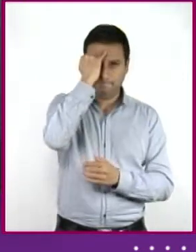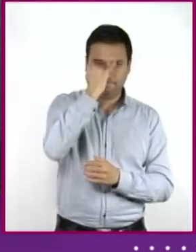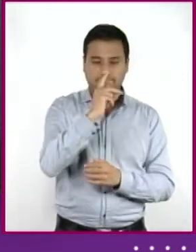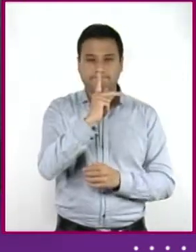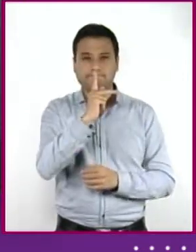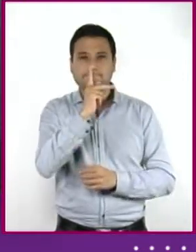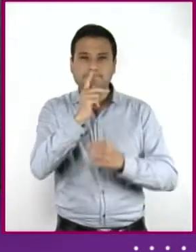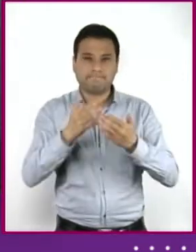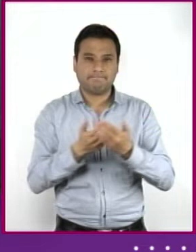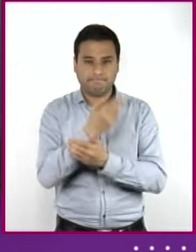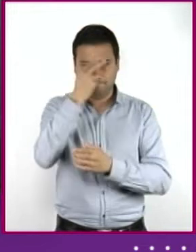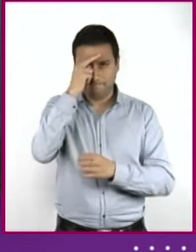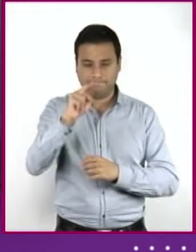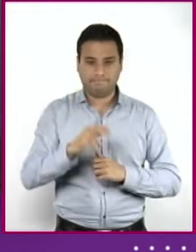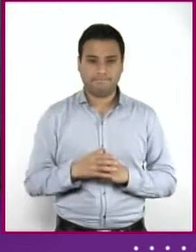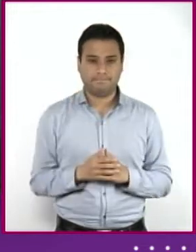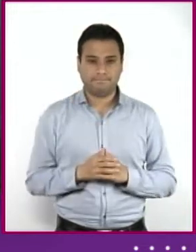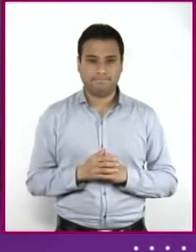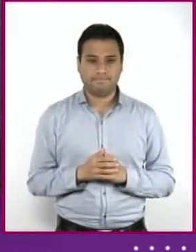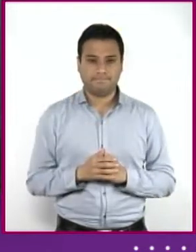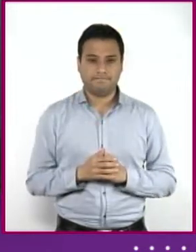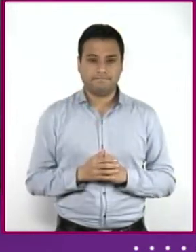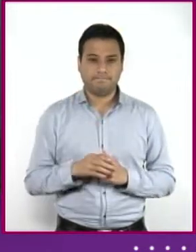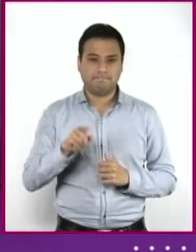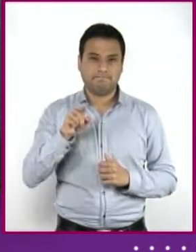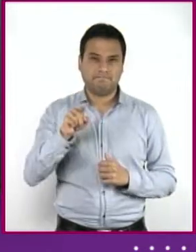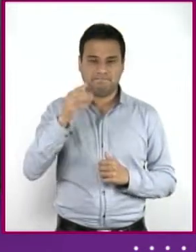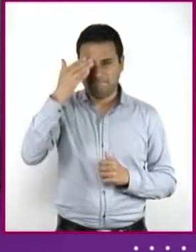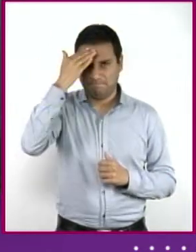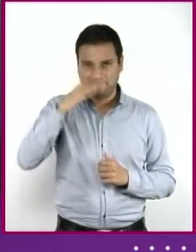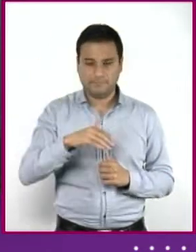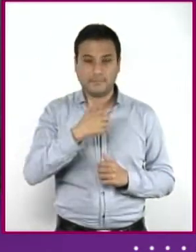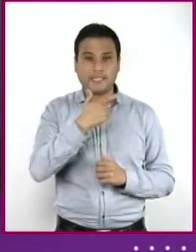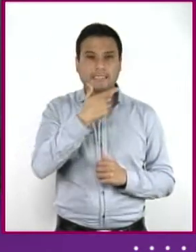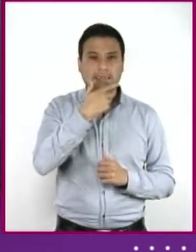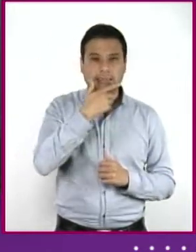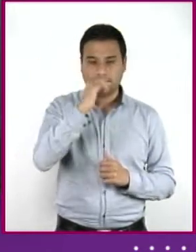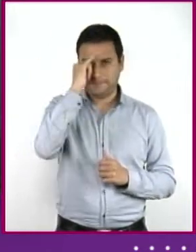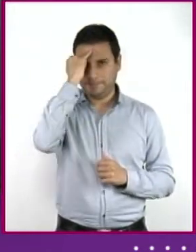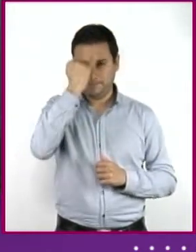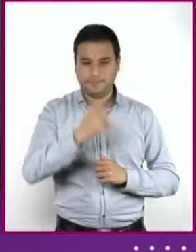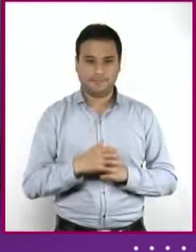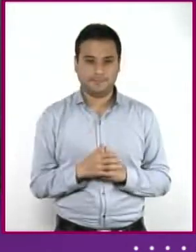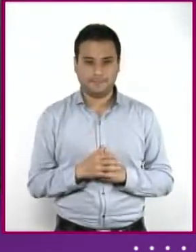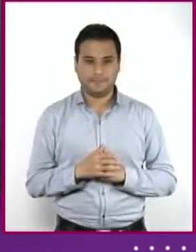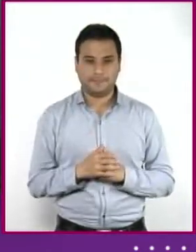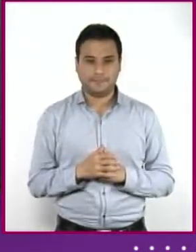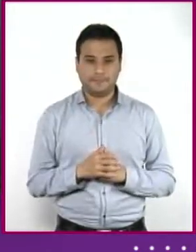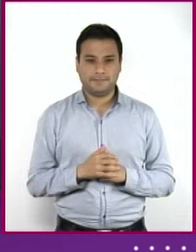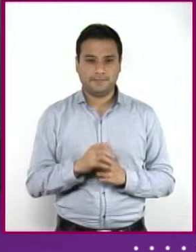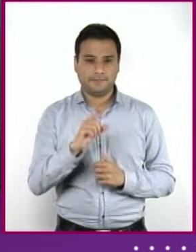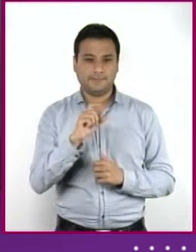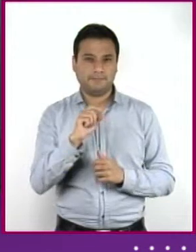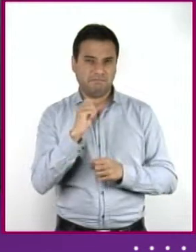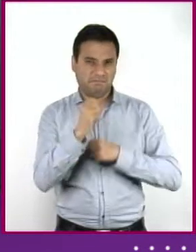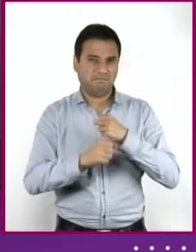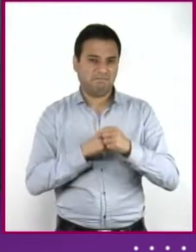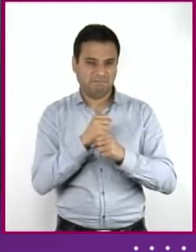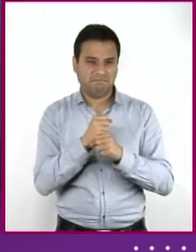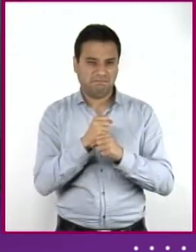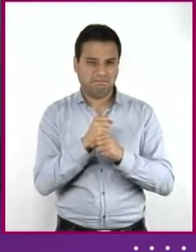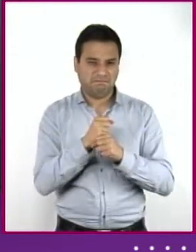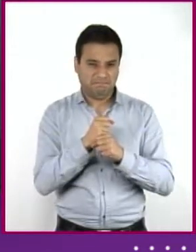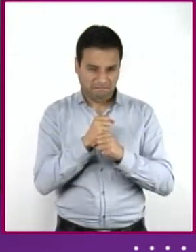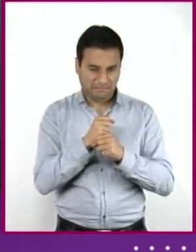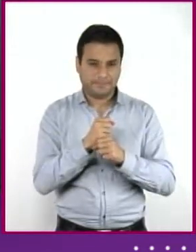Mexico. English and Hindi. 20 years old assistant producer. Not